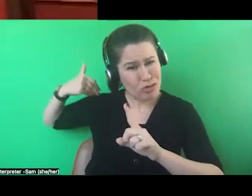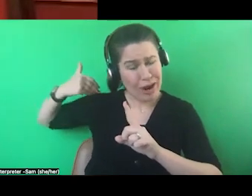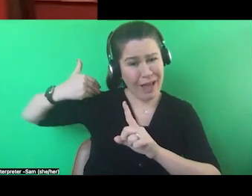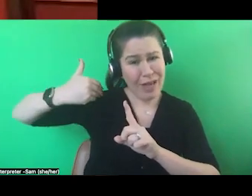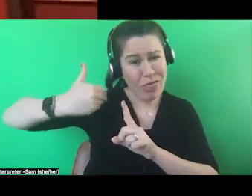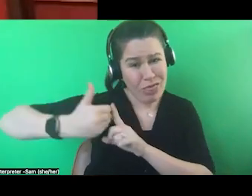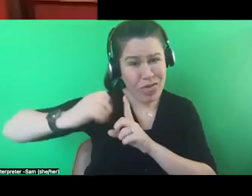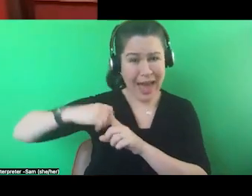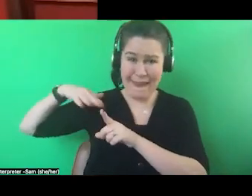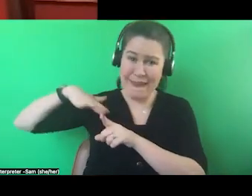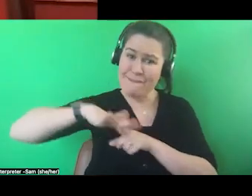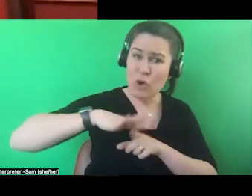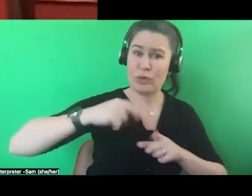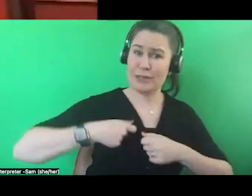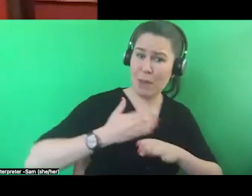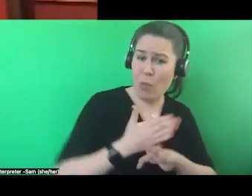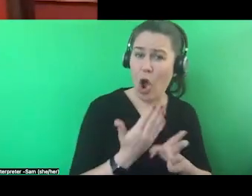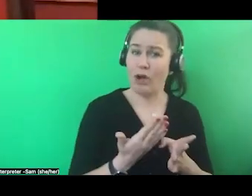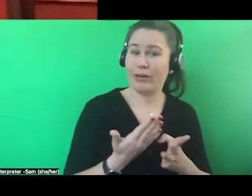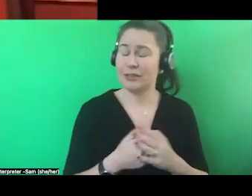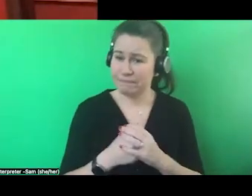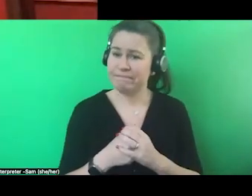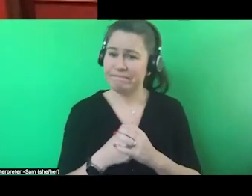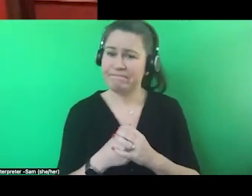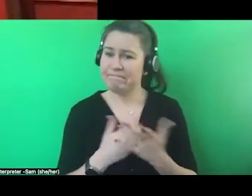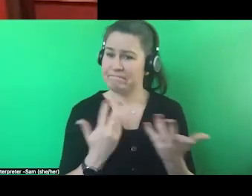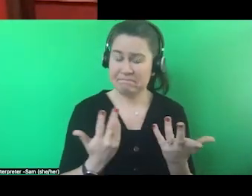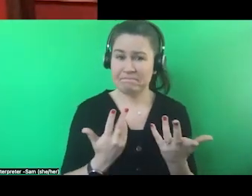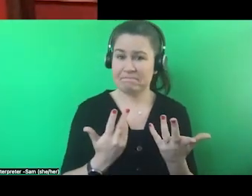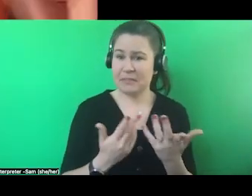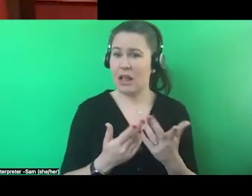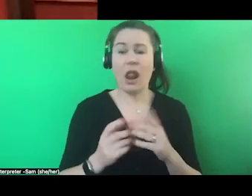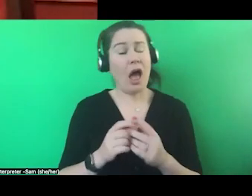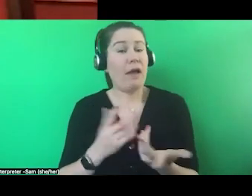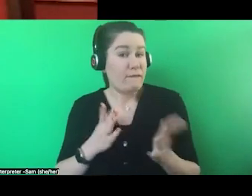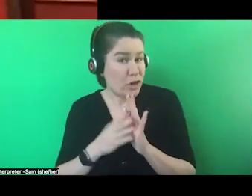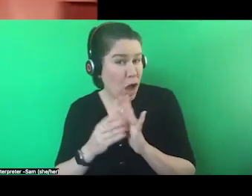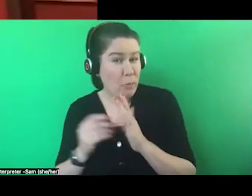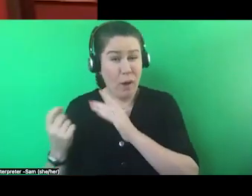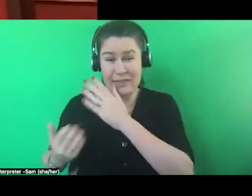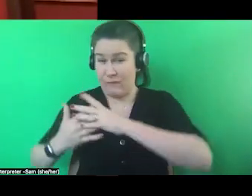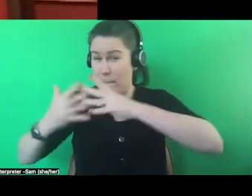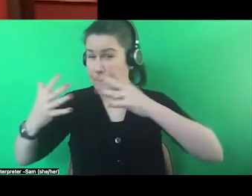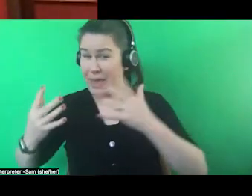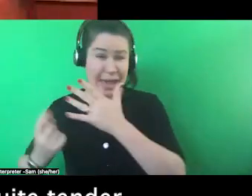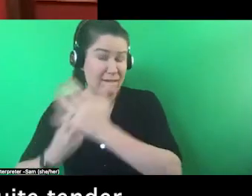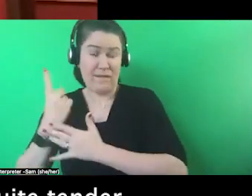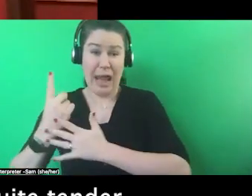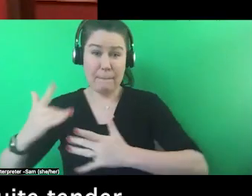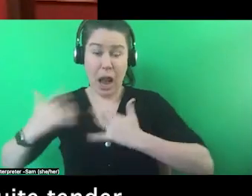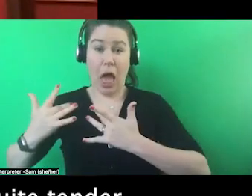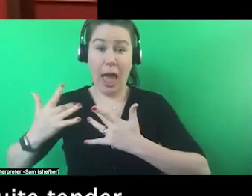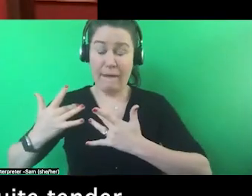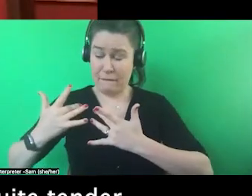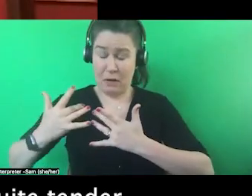thing. I hadn't been back to Italy since a certain big event in my life. And to then return and feel so safely held, it meant I could